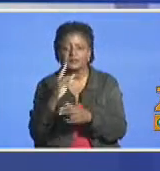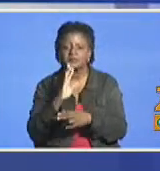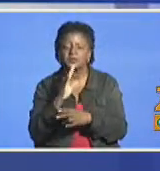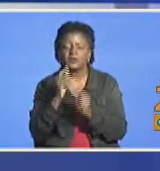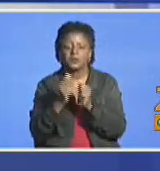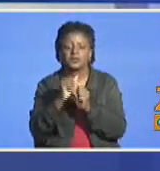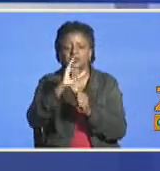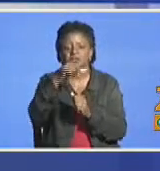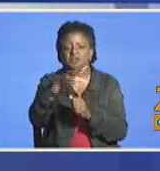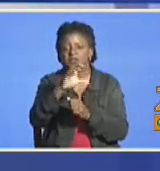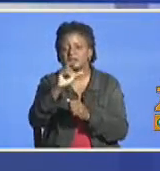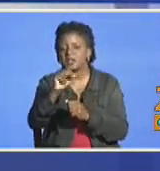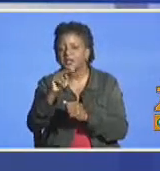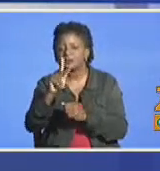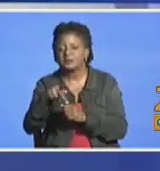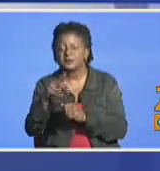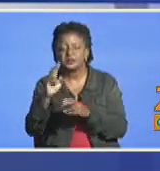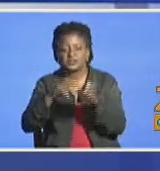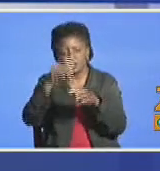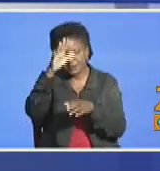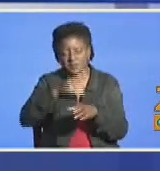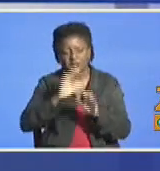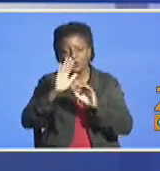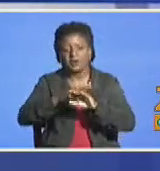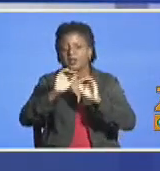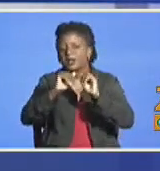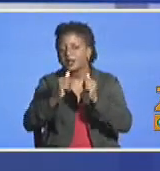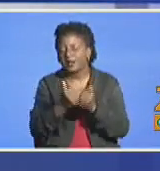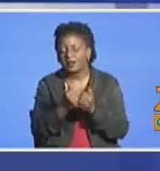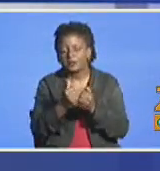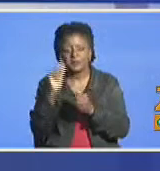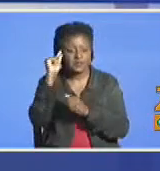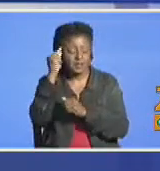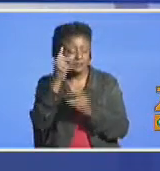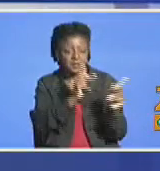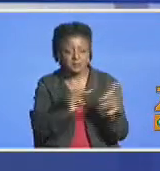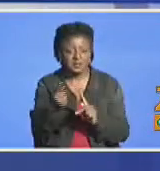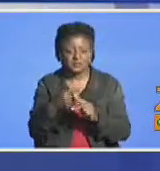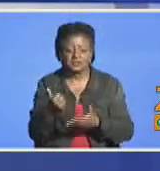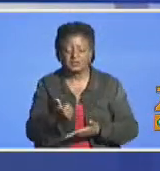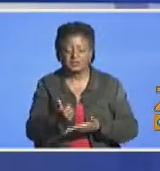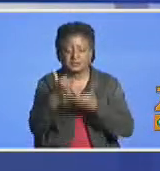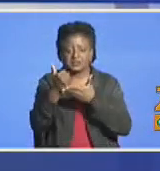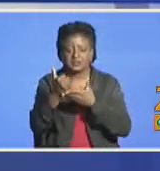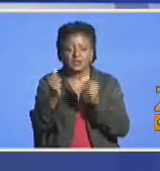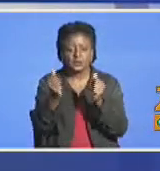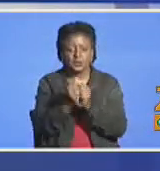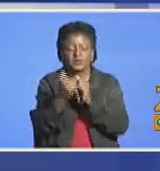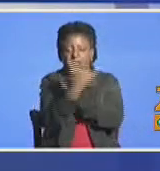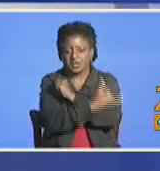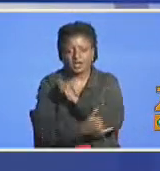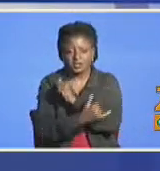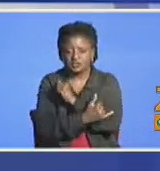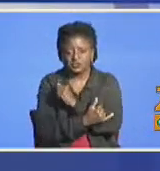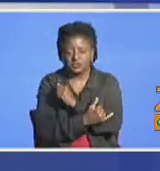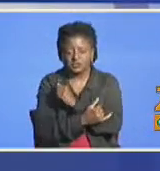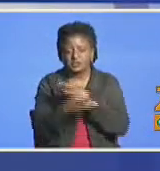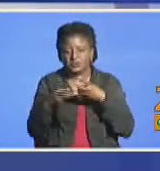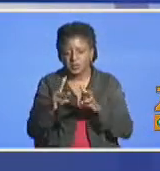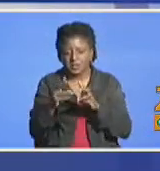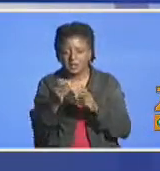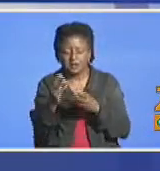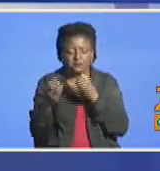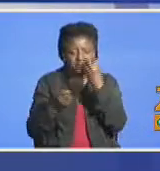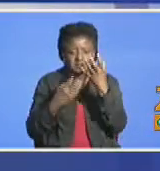JCNP chairman on how the government plans to assist with the country's primary means of cultural expression, along with the fate of this